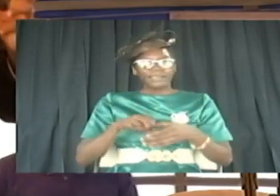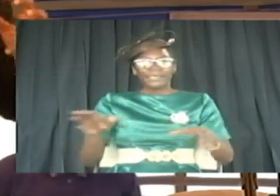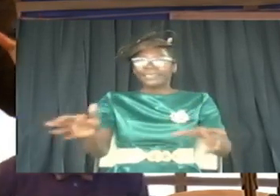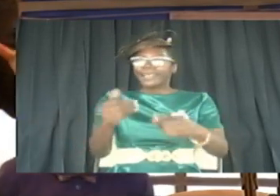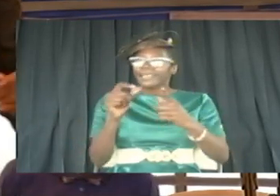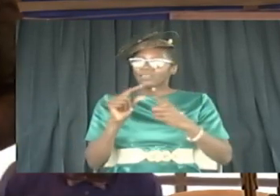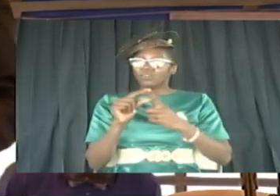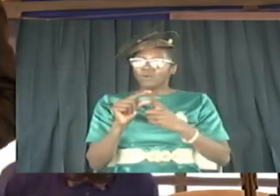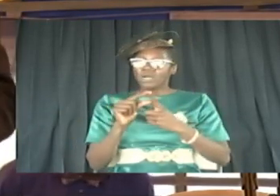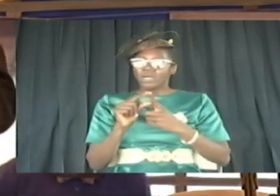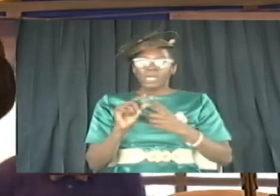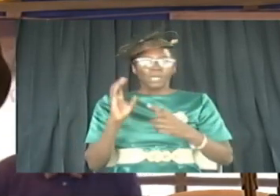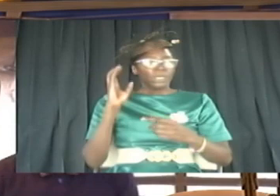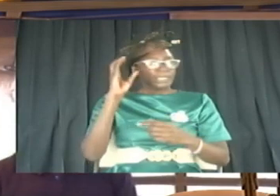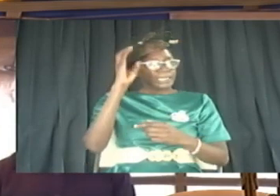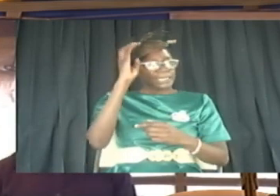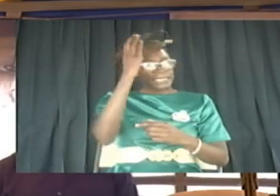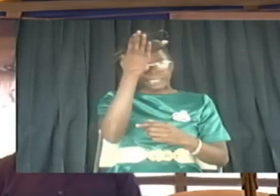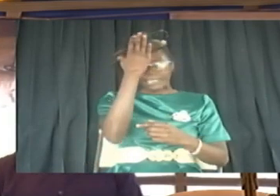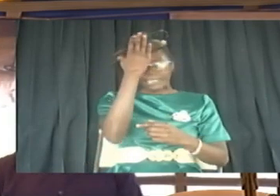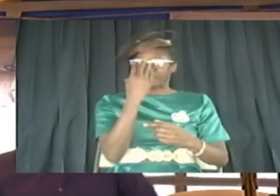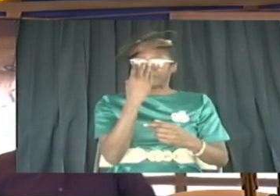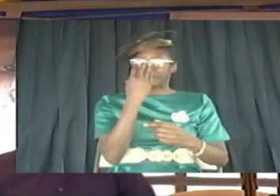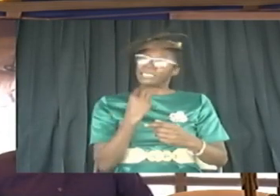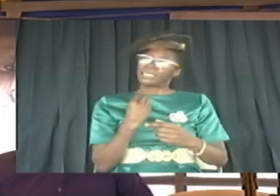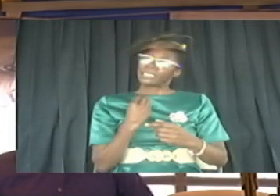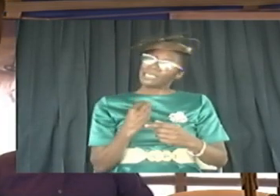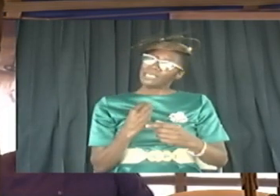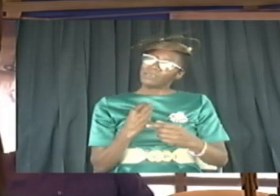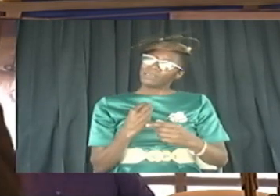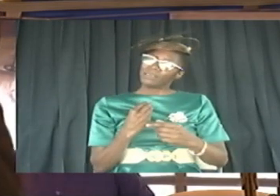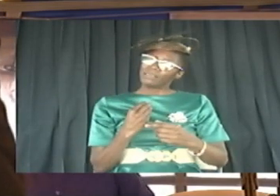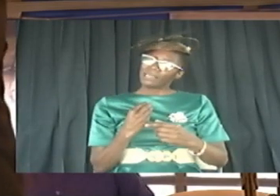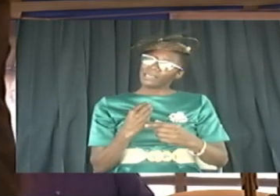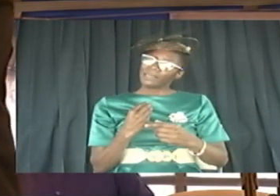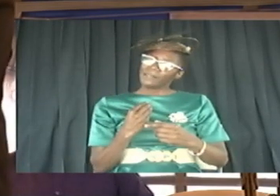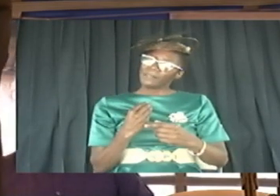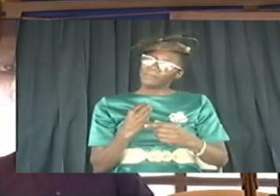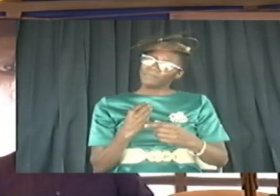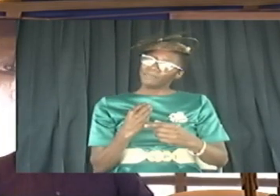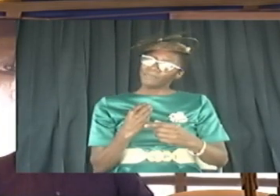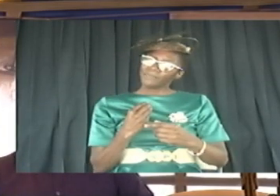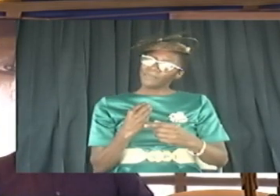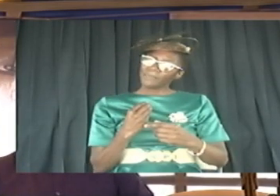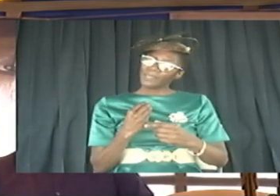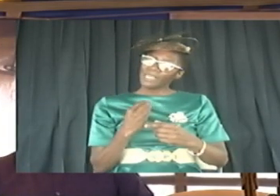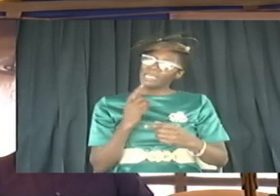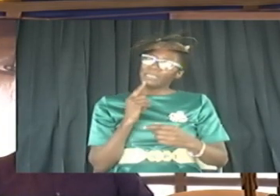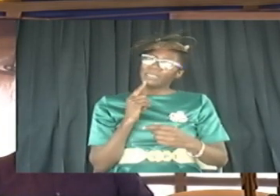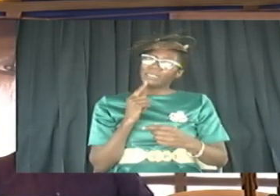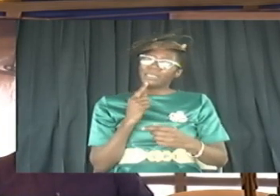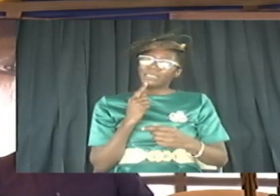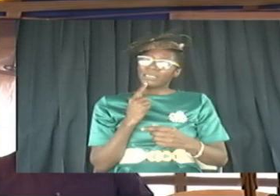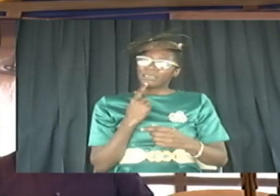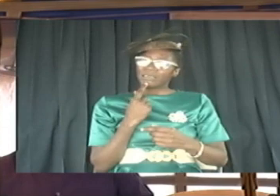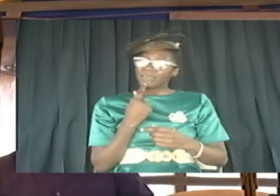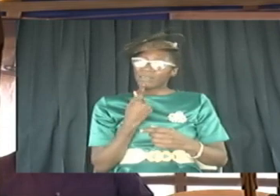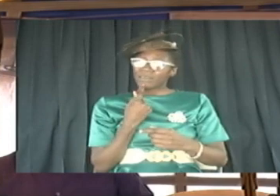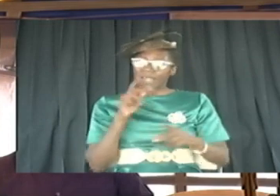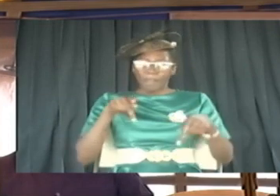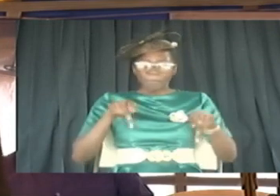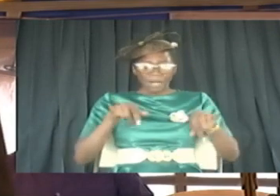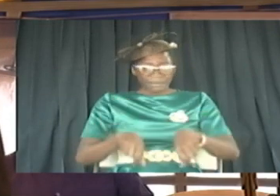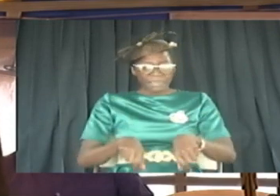word seriously, the persons that try as best as they can to align themselves